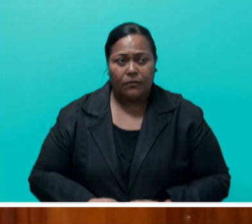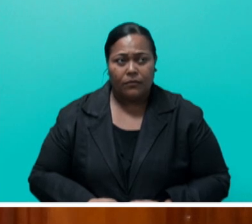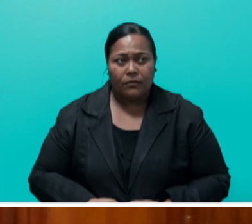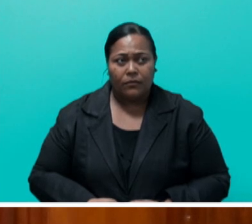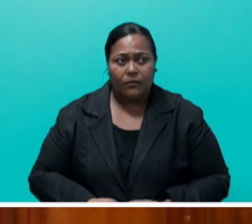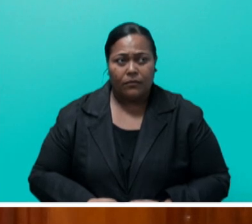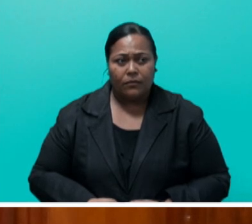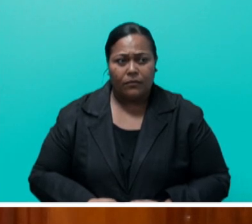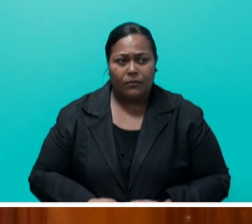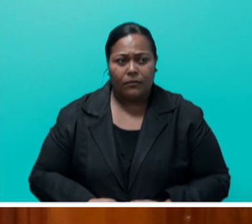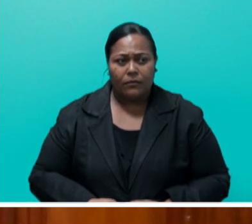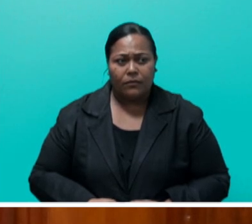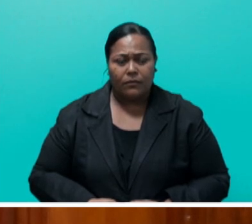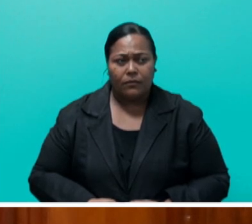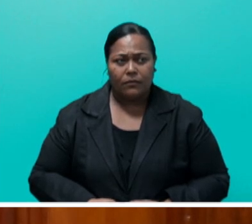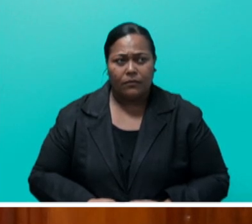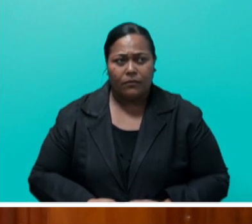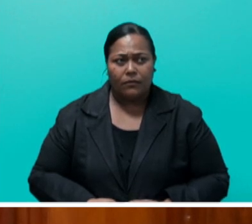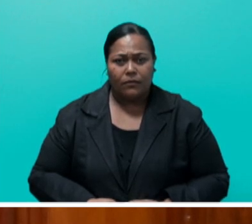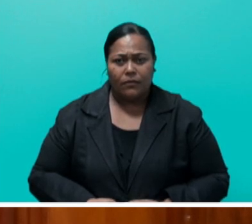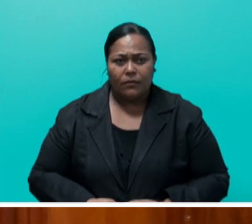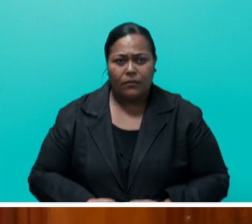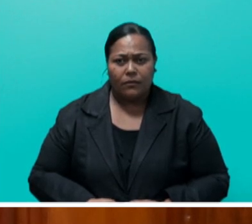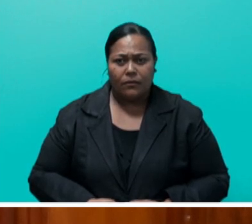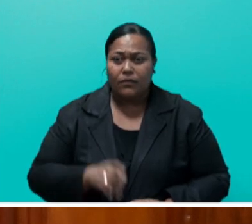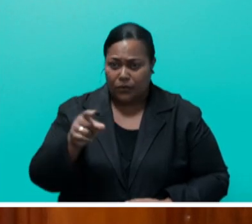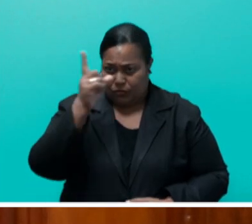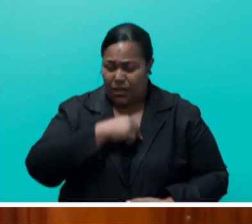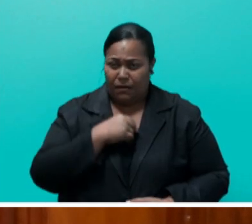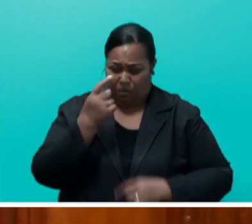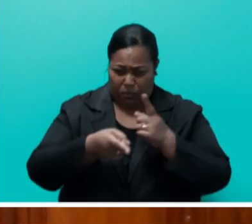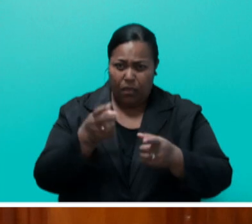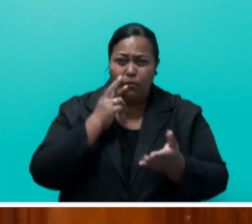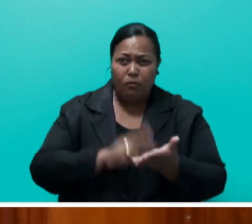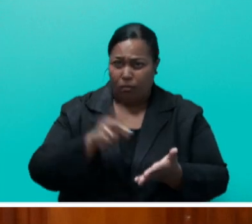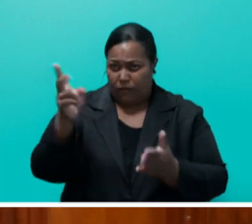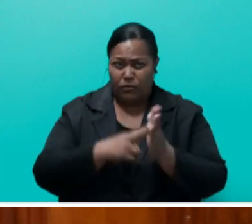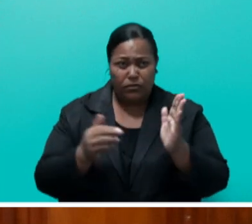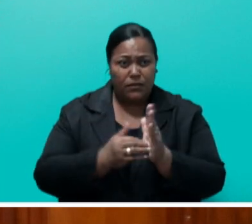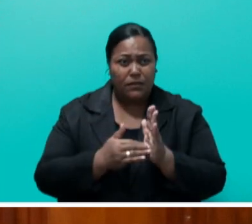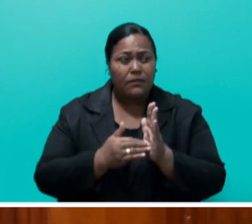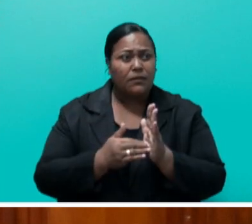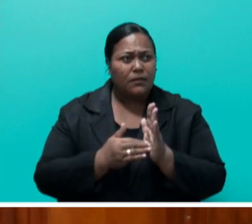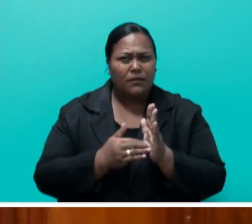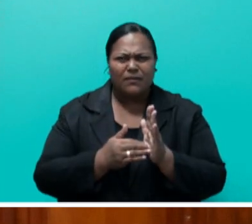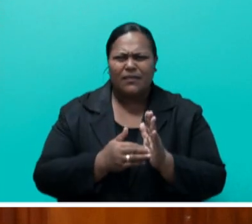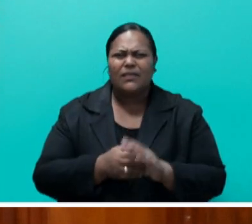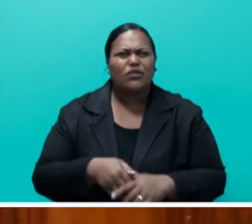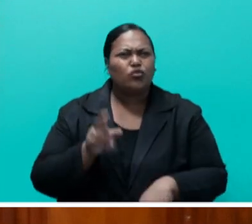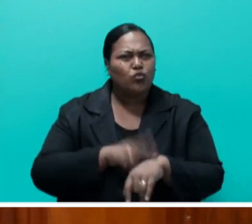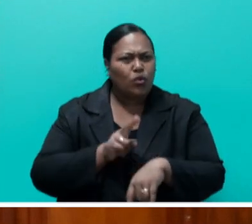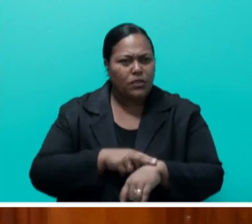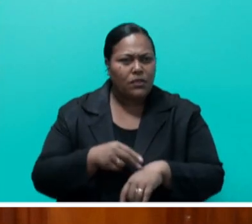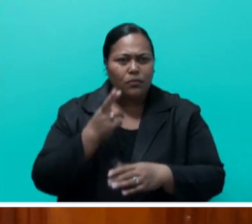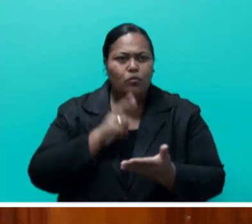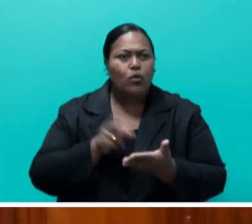you, actually condemning that particular report that has come out of New Zealand and a very mischievous reporter? Thank you,